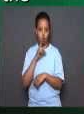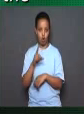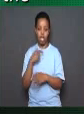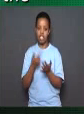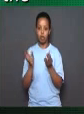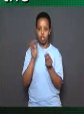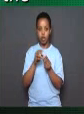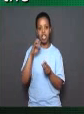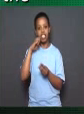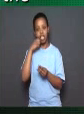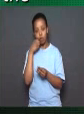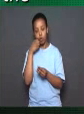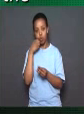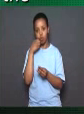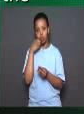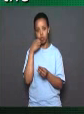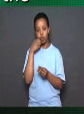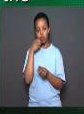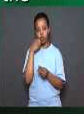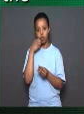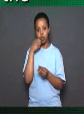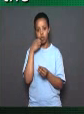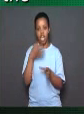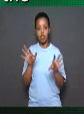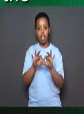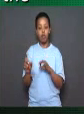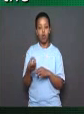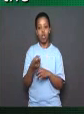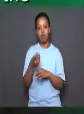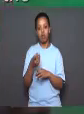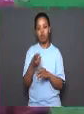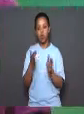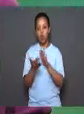enzymes have not been significantly denatured.